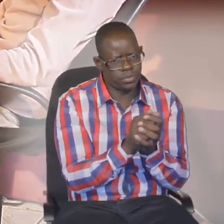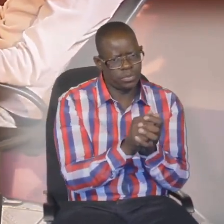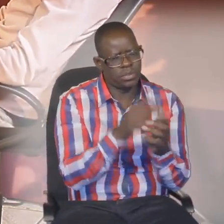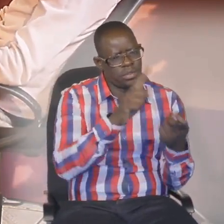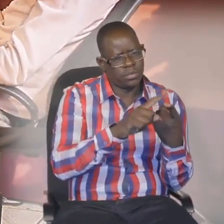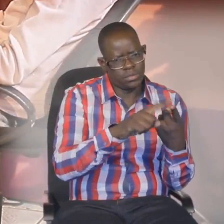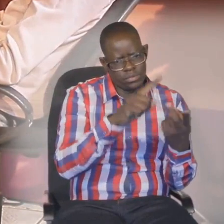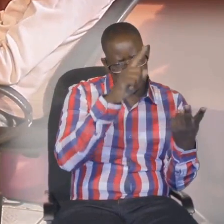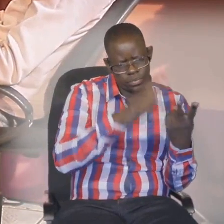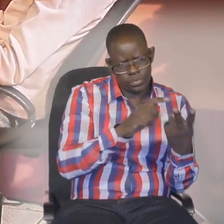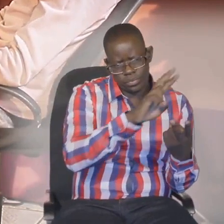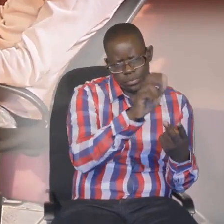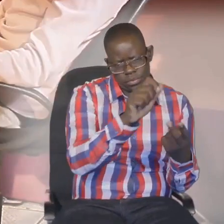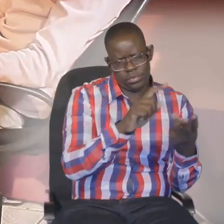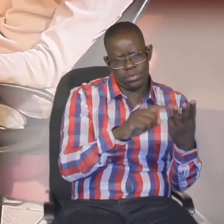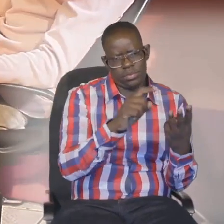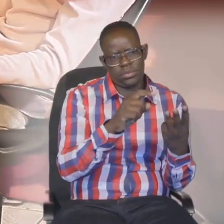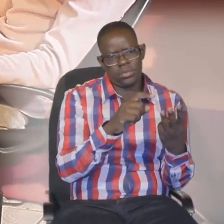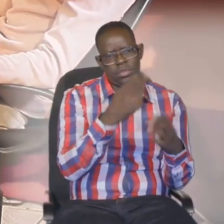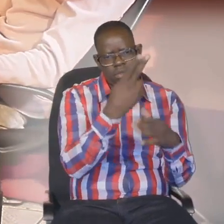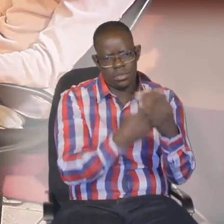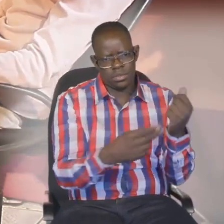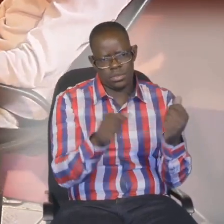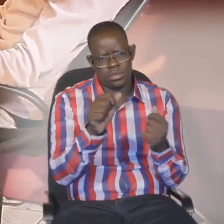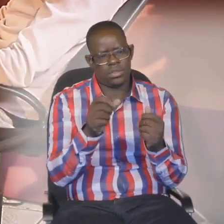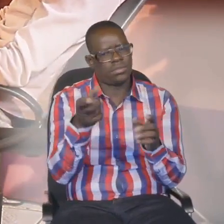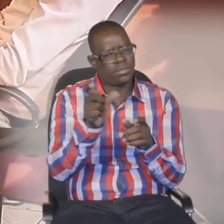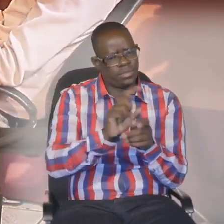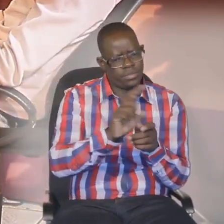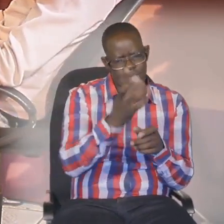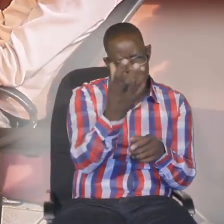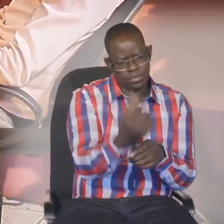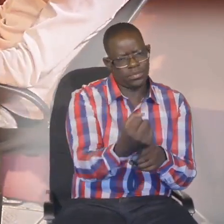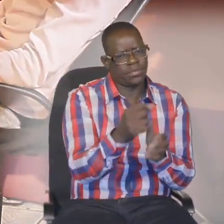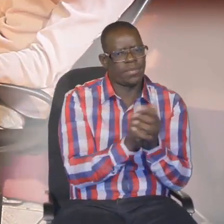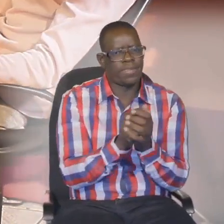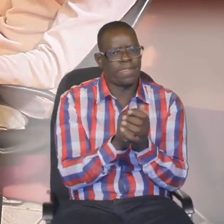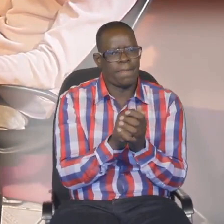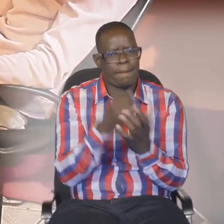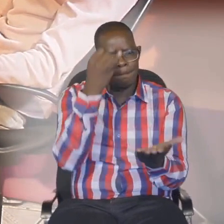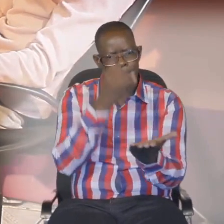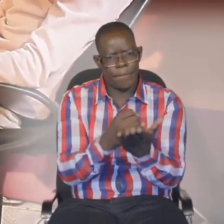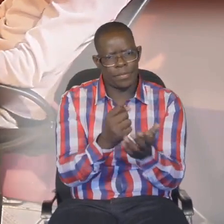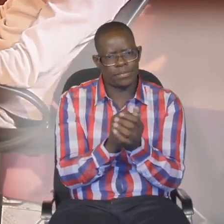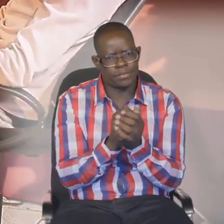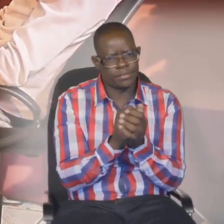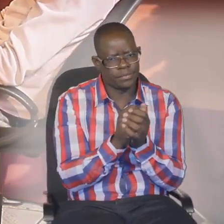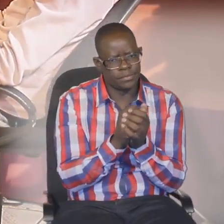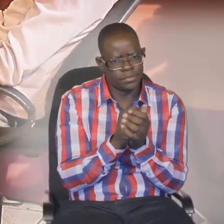Beauty suppliers and Hyundai suppliers. And both my accounts are in areas with the creditors. Are they suing